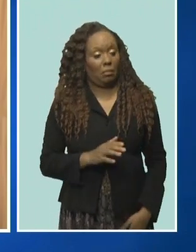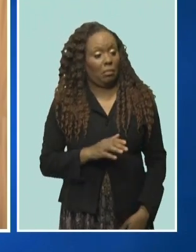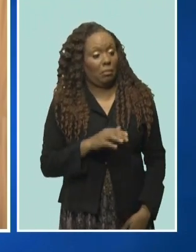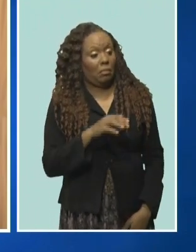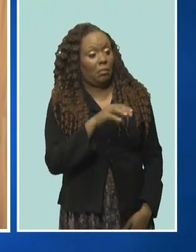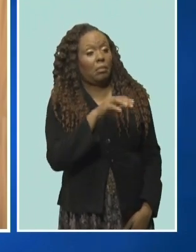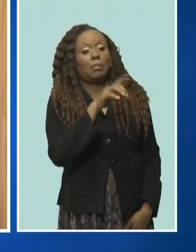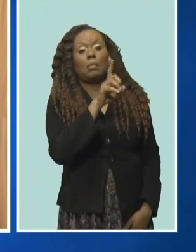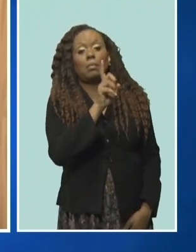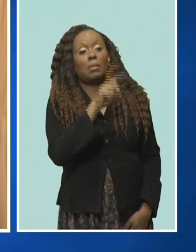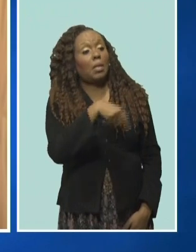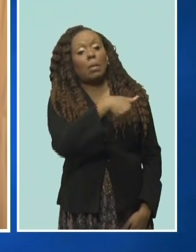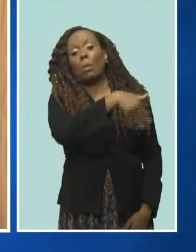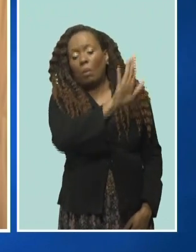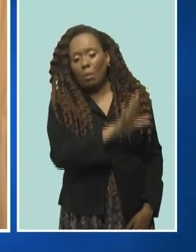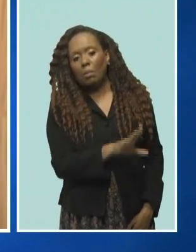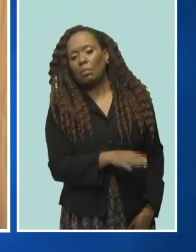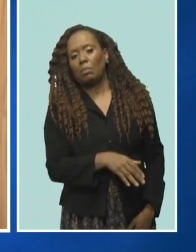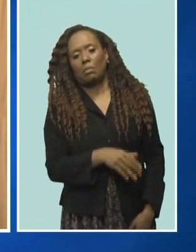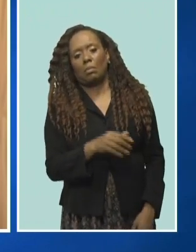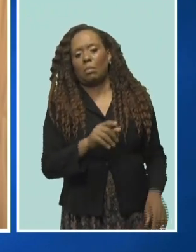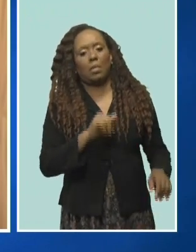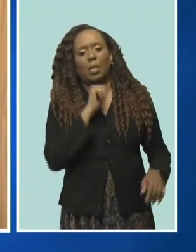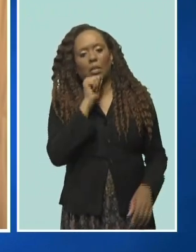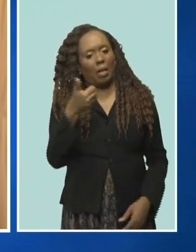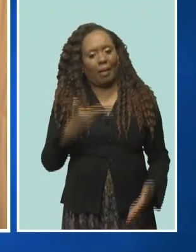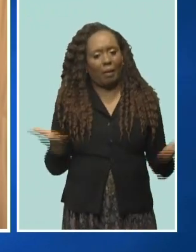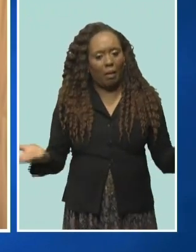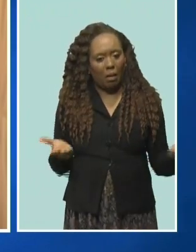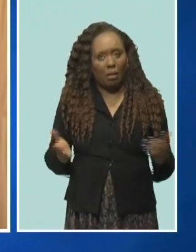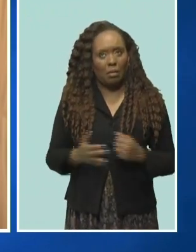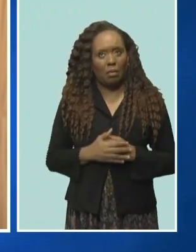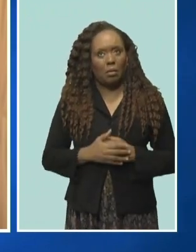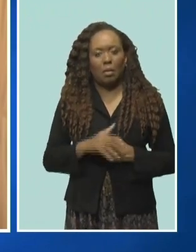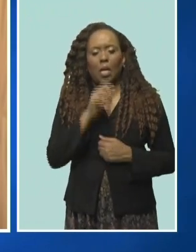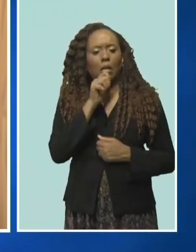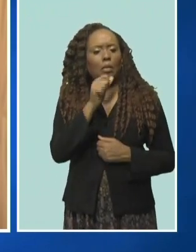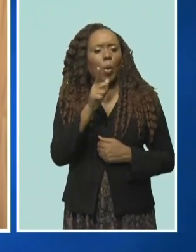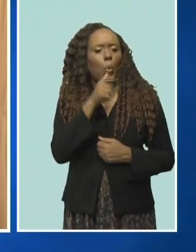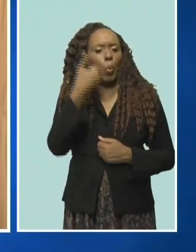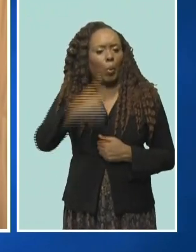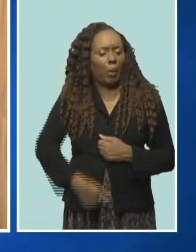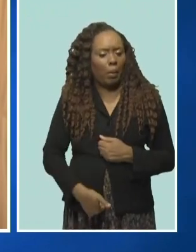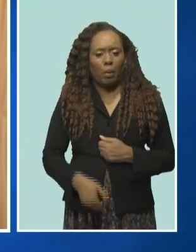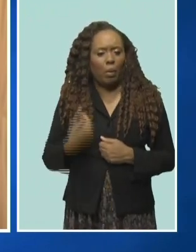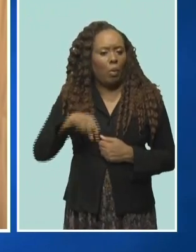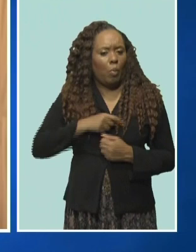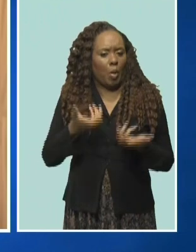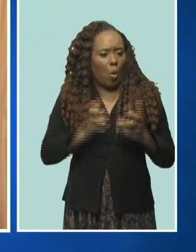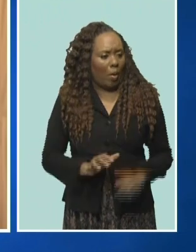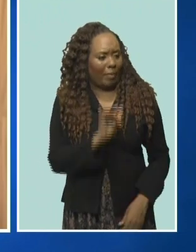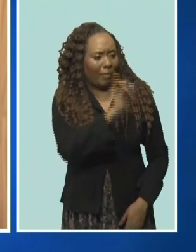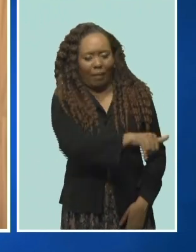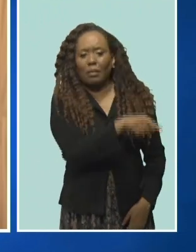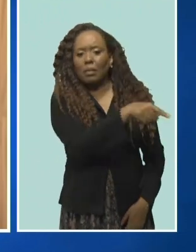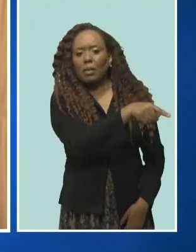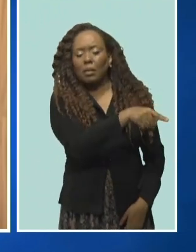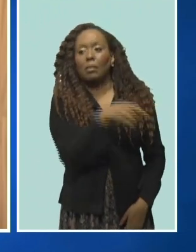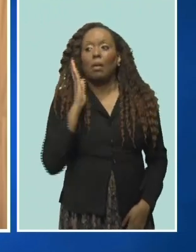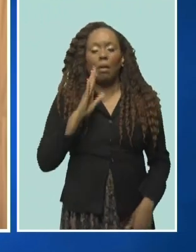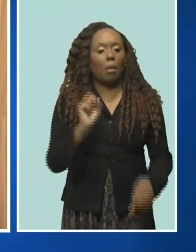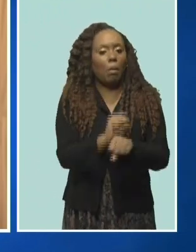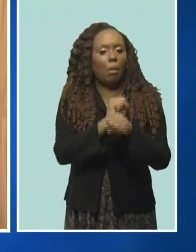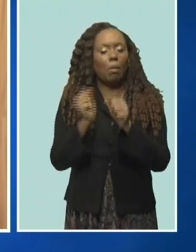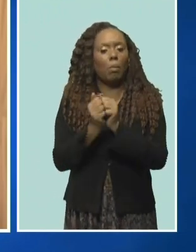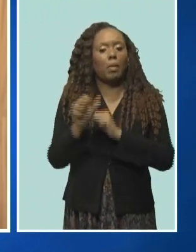find somewhere else and go. But that is not who we are, nor who we want to become. Let us work with others to help